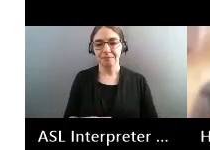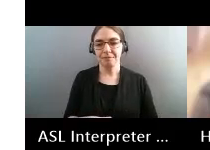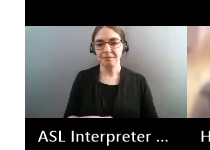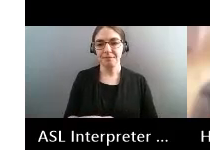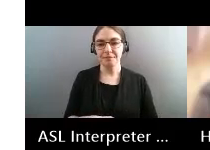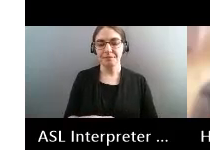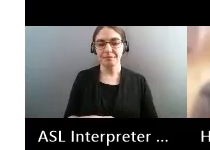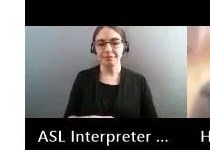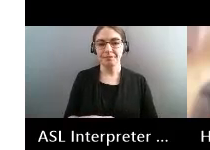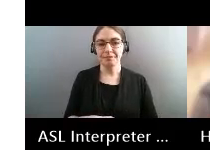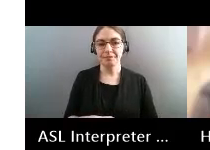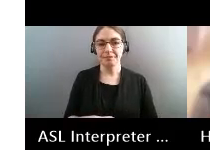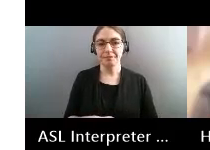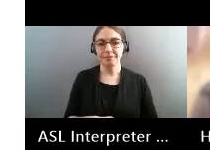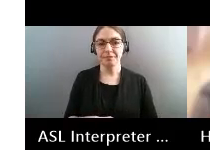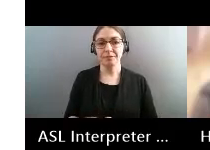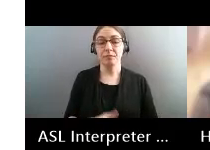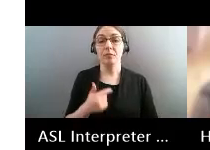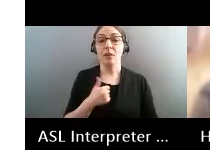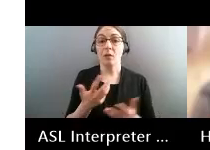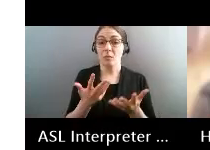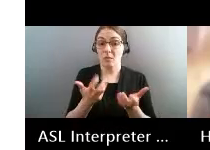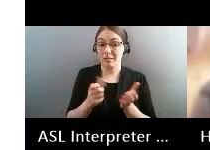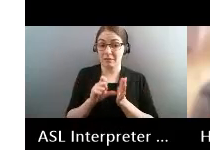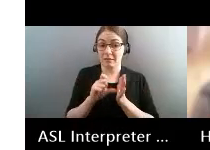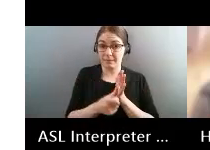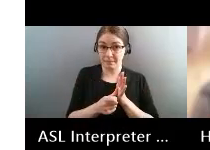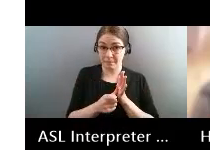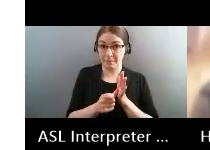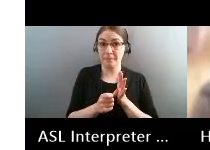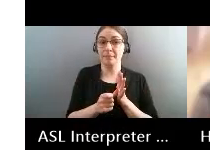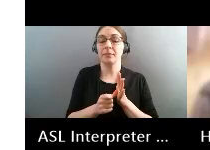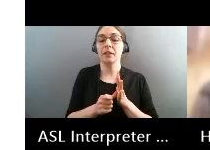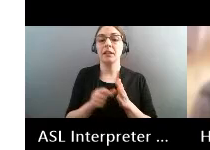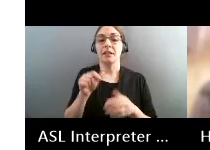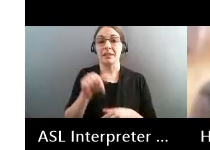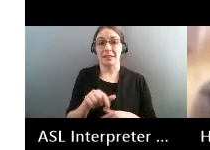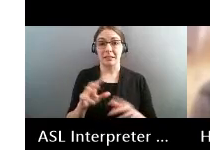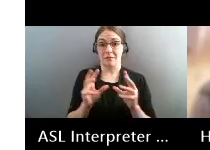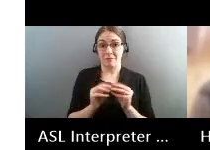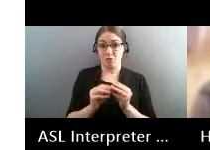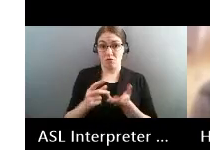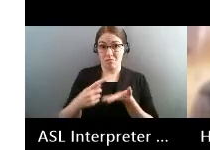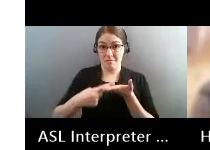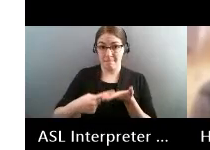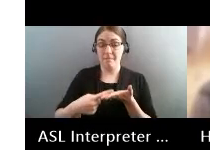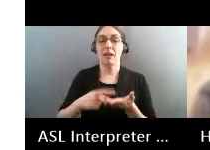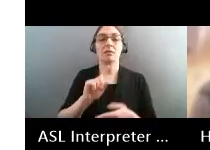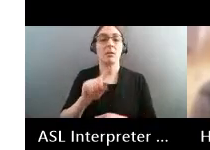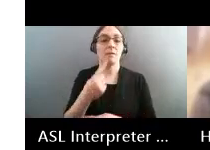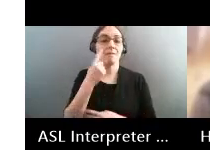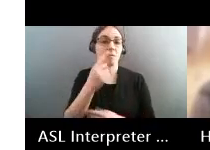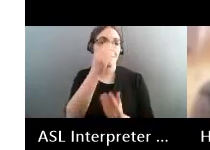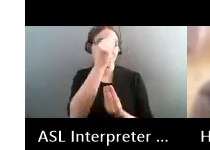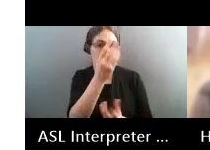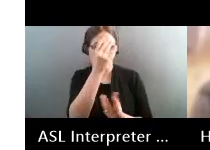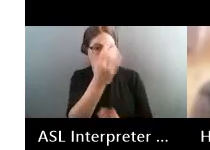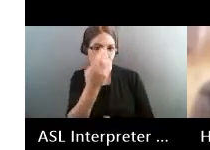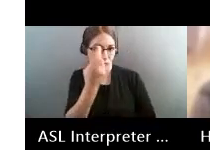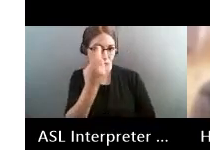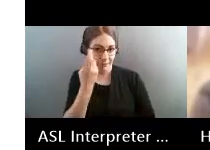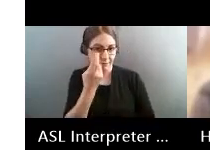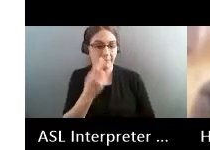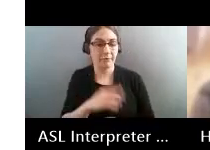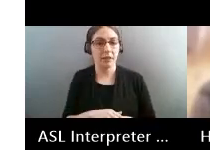I wanted to highlight that the forum is for informational purposes only, and it should not be considered